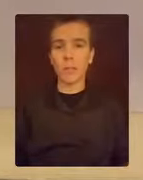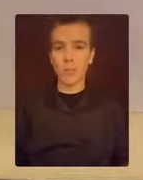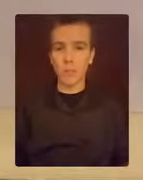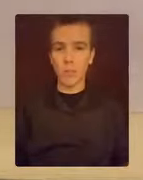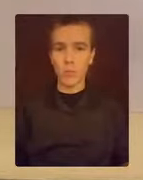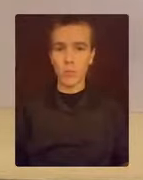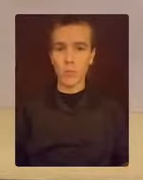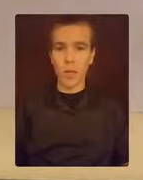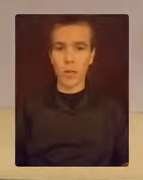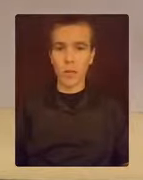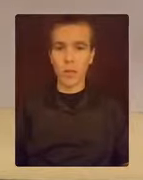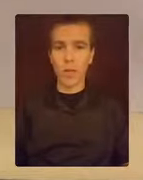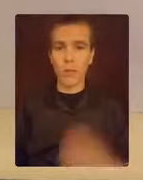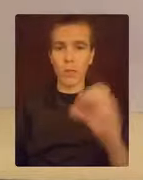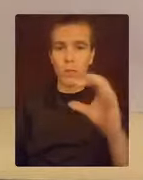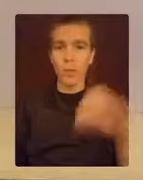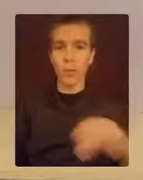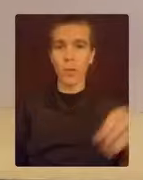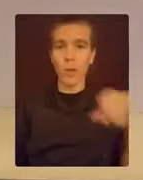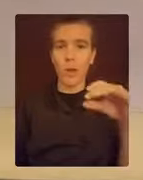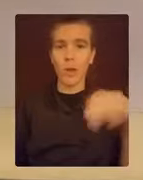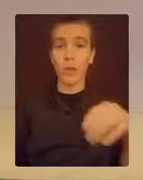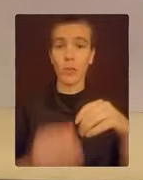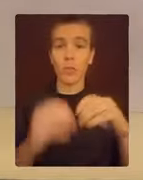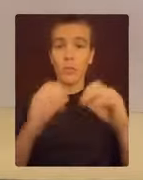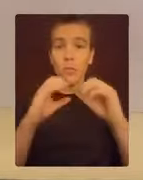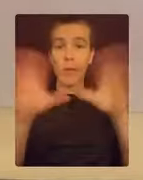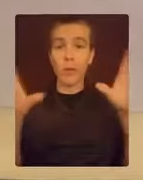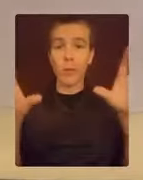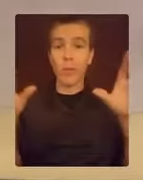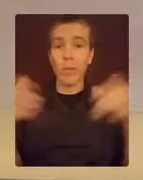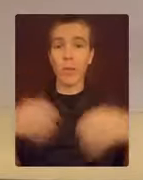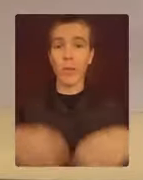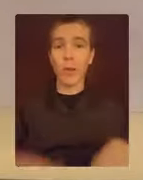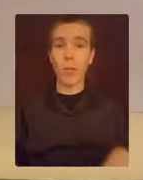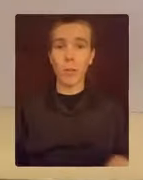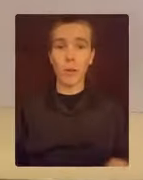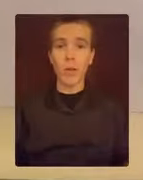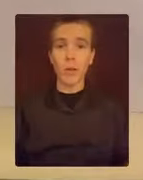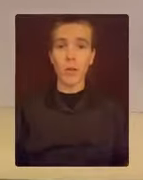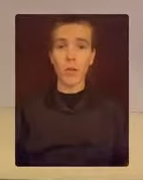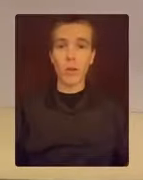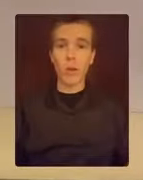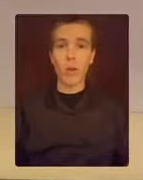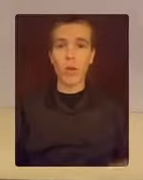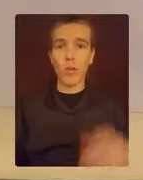button. There's not physically a button there unless you make there be a button there. But